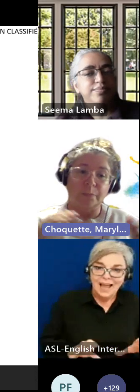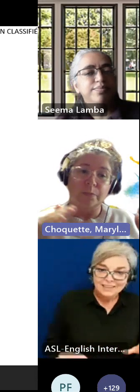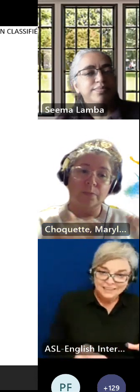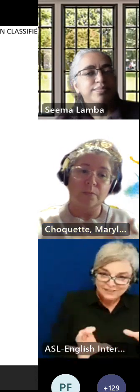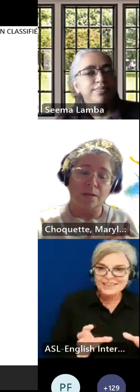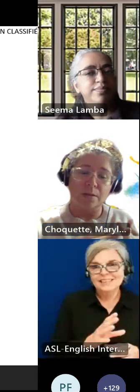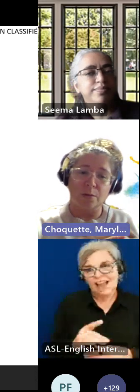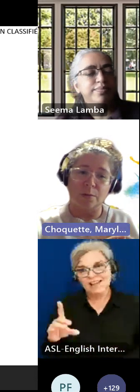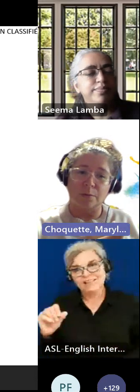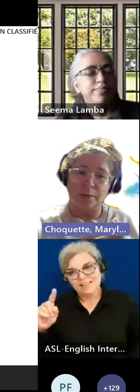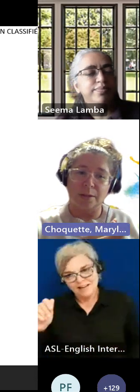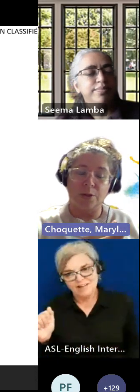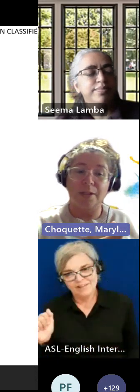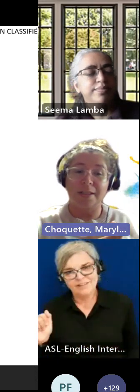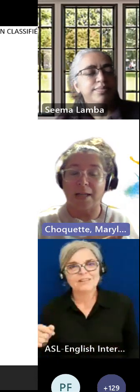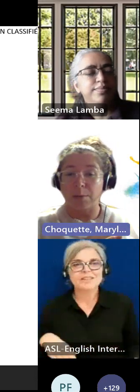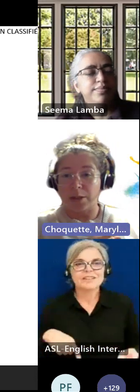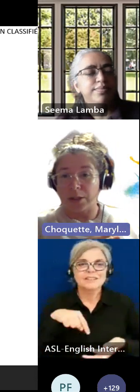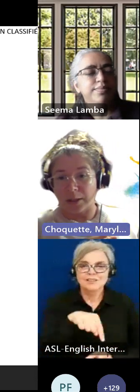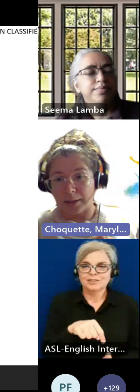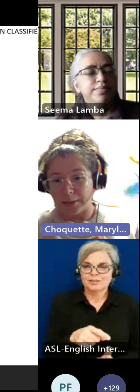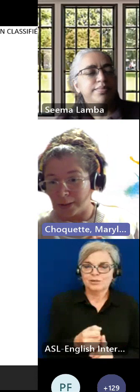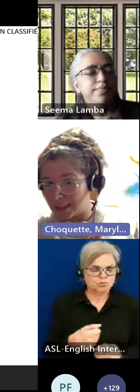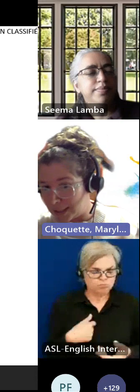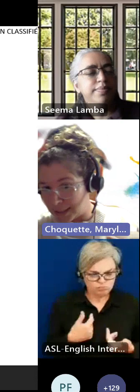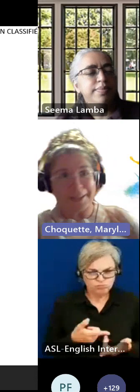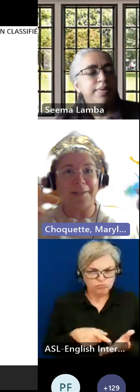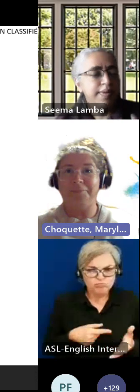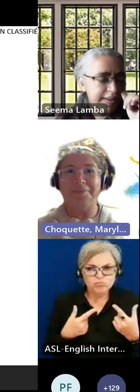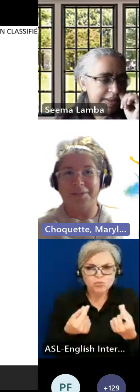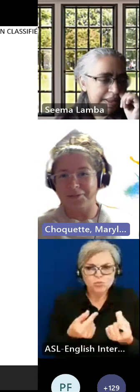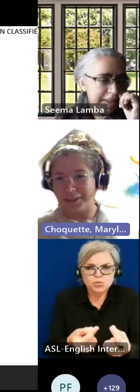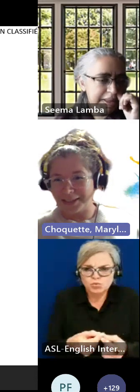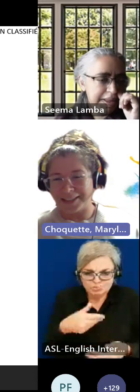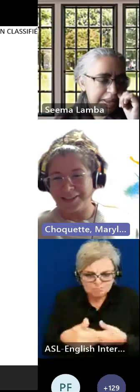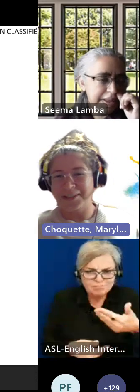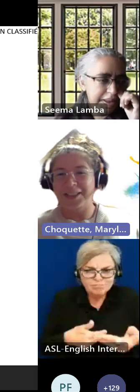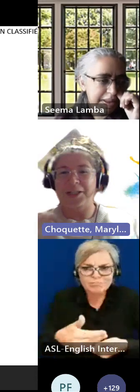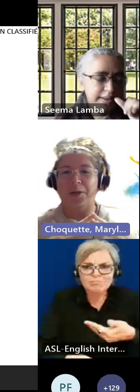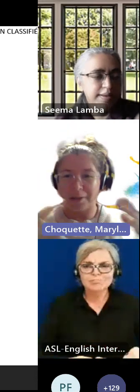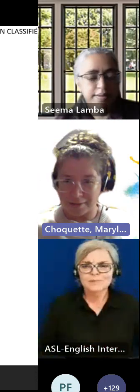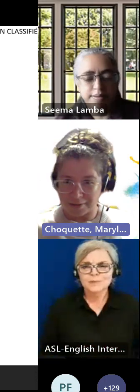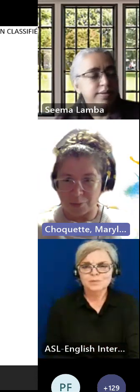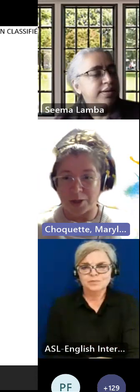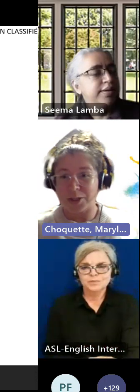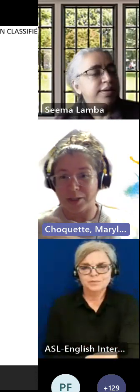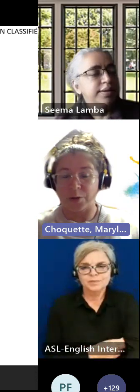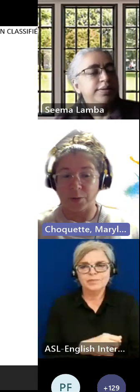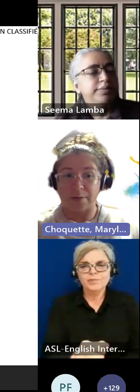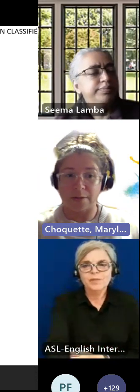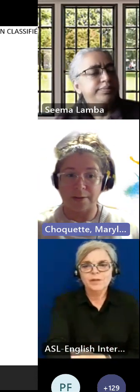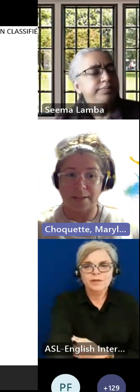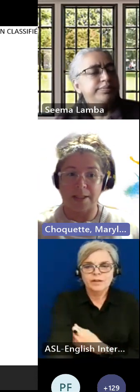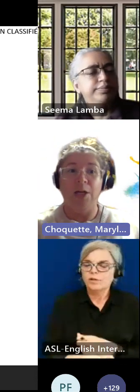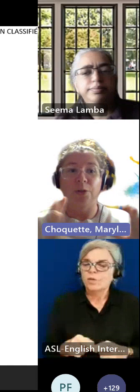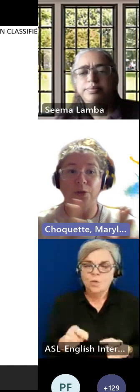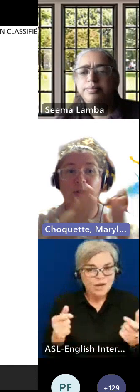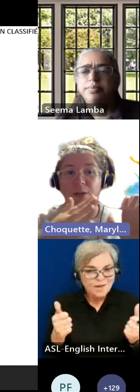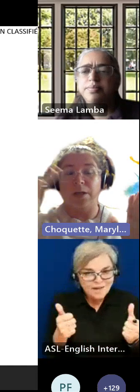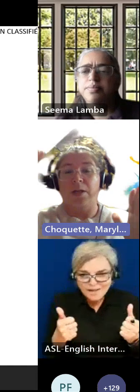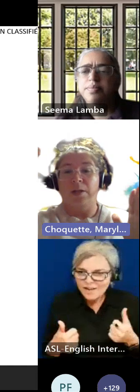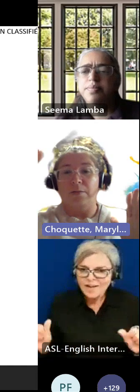take. So really you should establish, as with any really activity or project you're going to